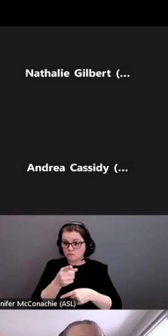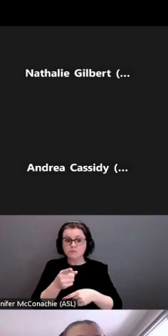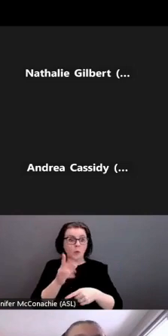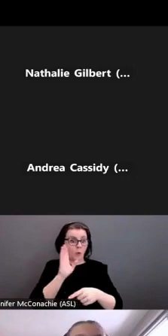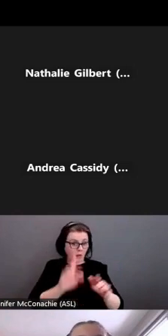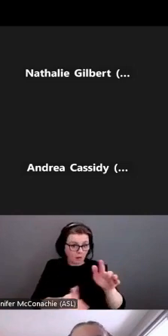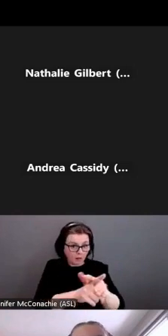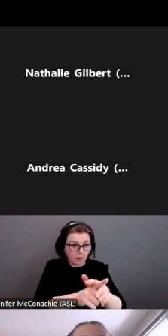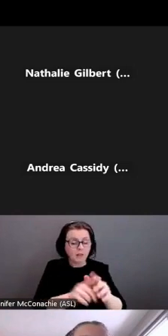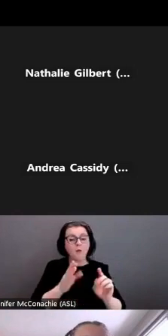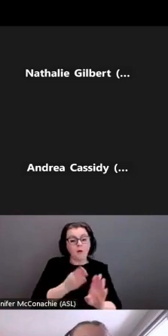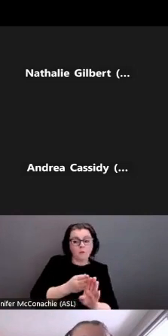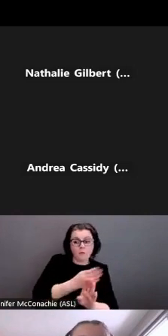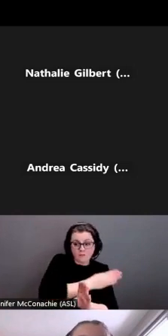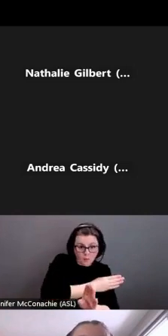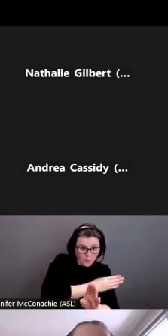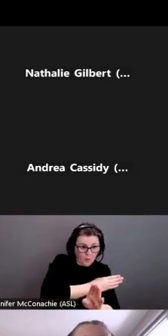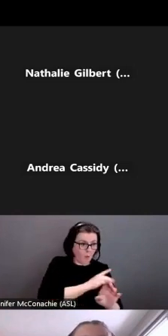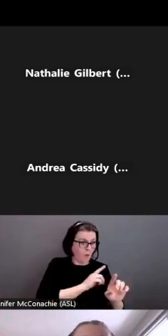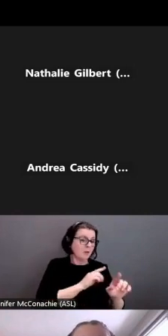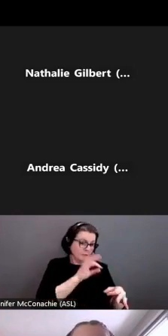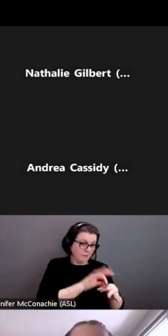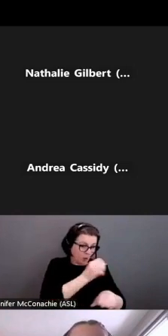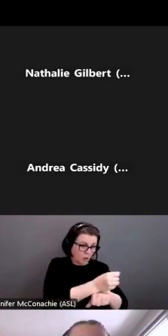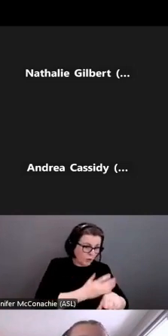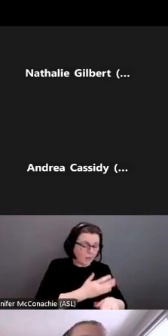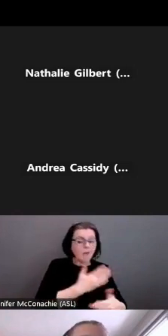office, we have a number of accessibility tools and